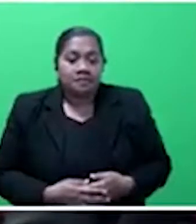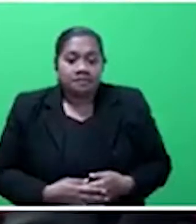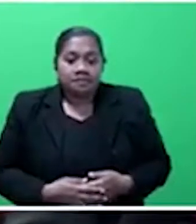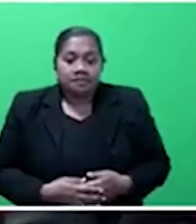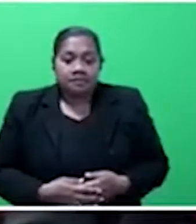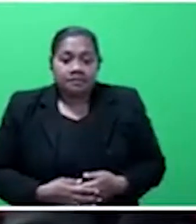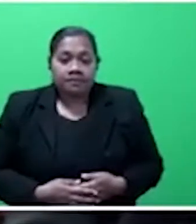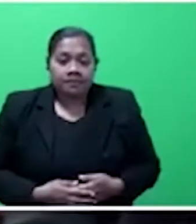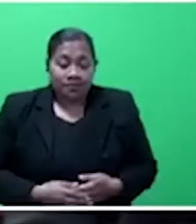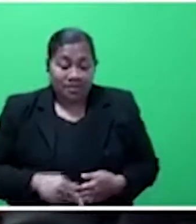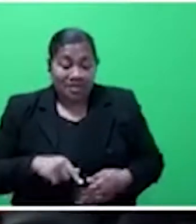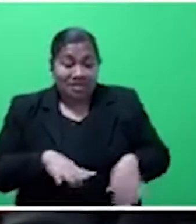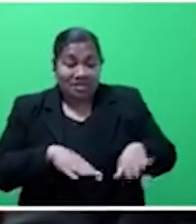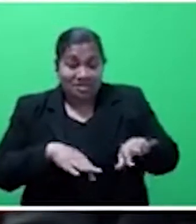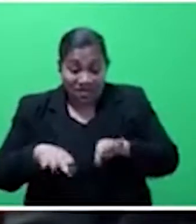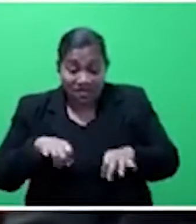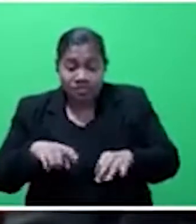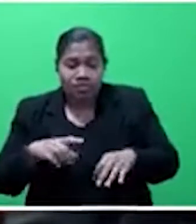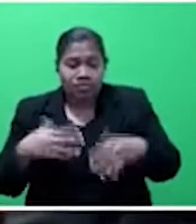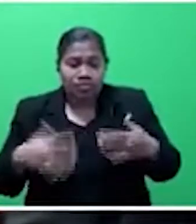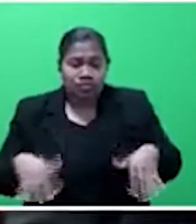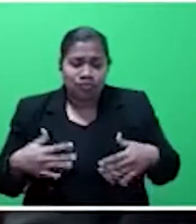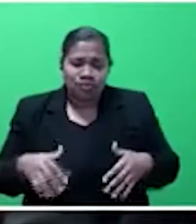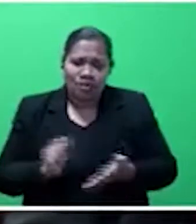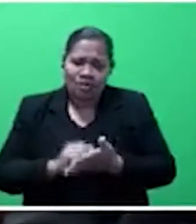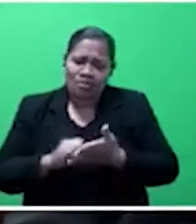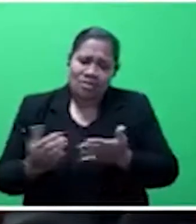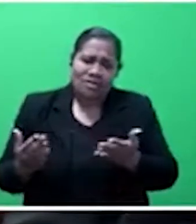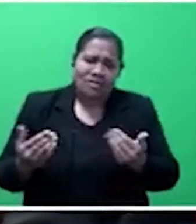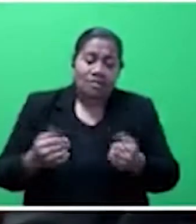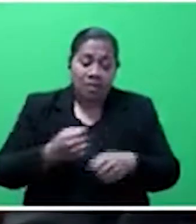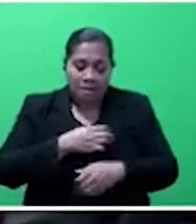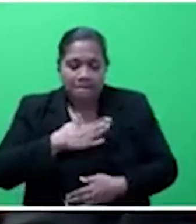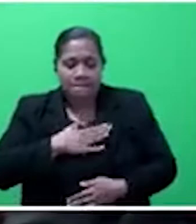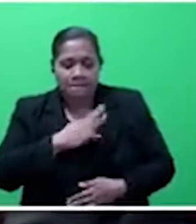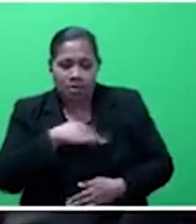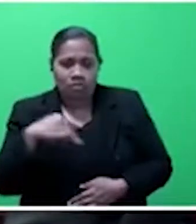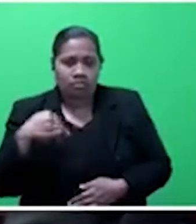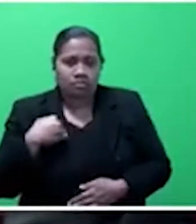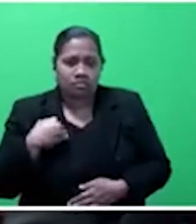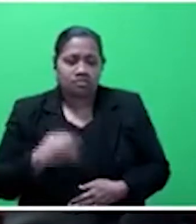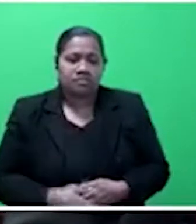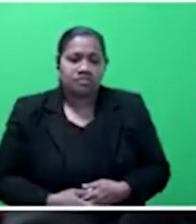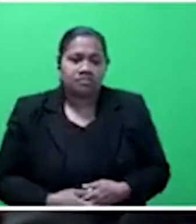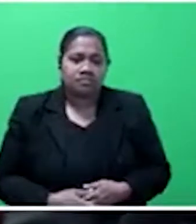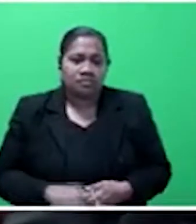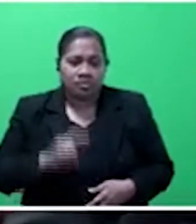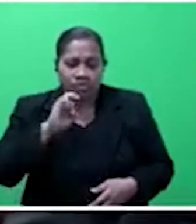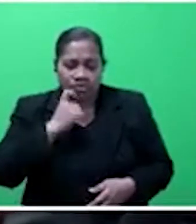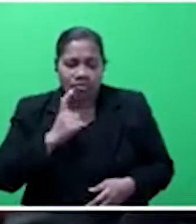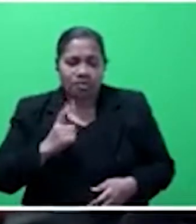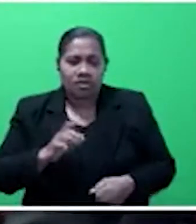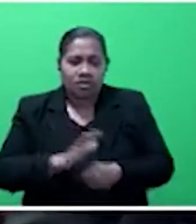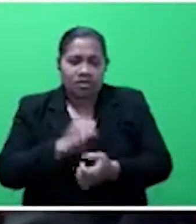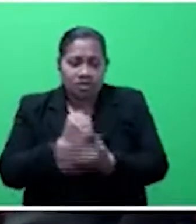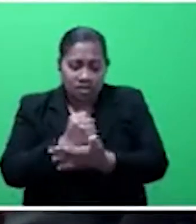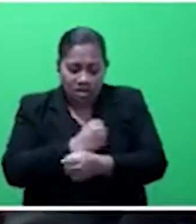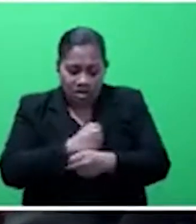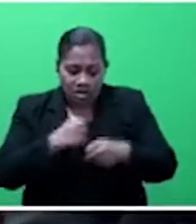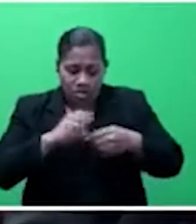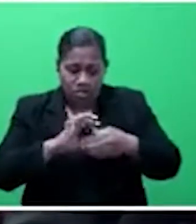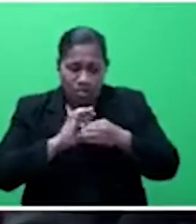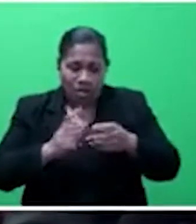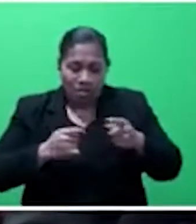welcome, Mr. Speaker said, my ministry will be proactive in ensuring that our own employment market is maintained to